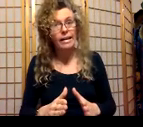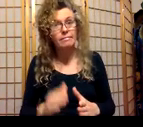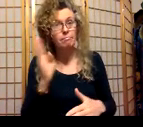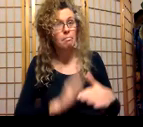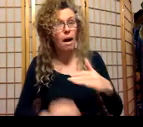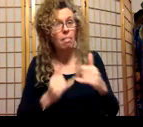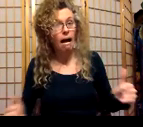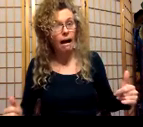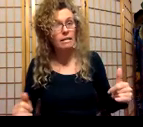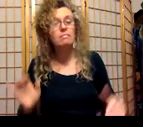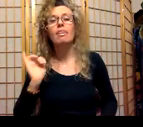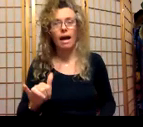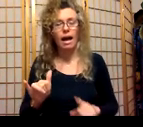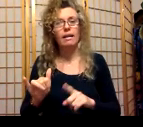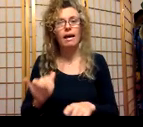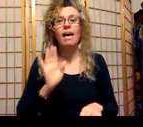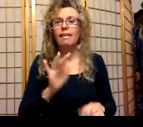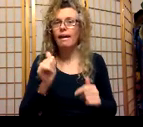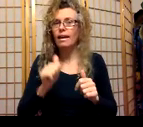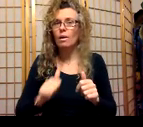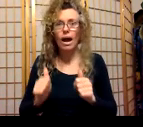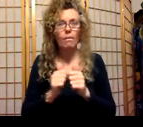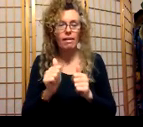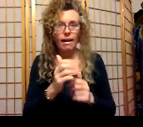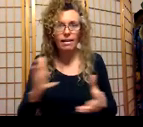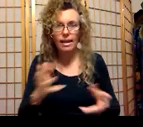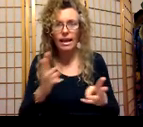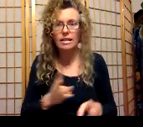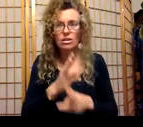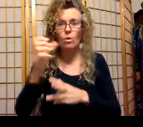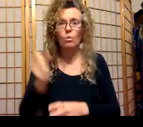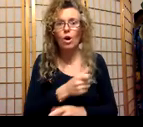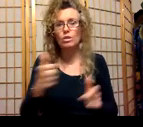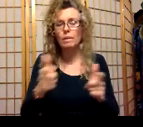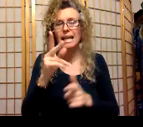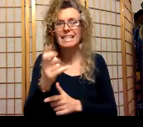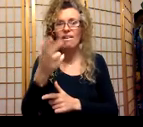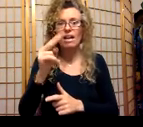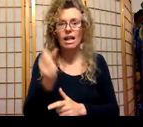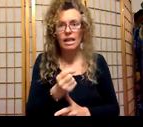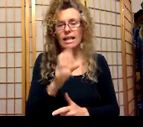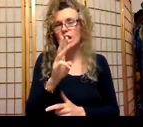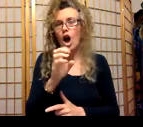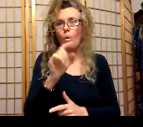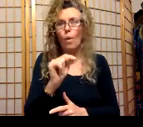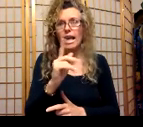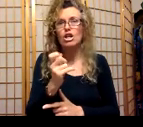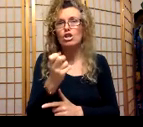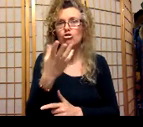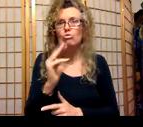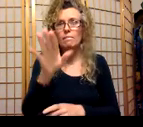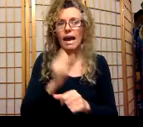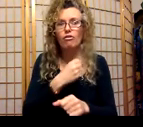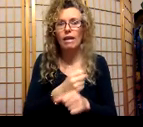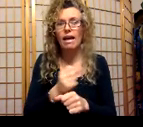boils down to that. They get away with anything. It's the world's biggest villain's wet dream they have created. That